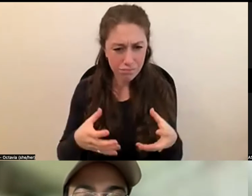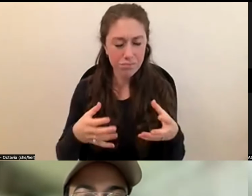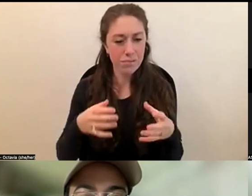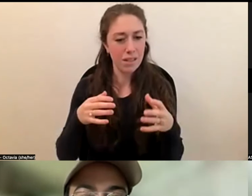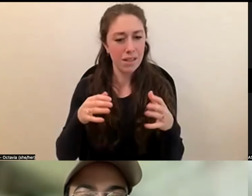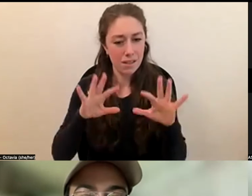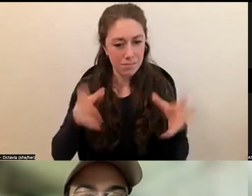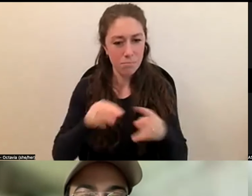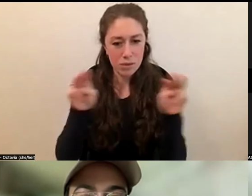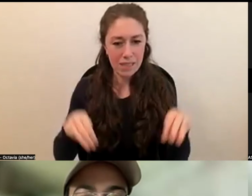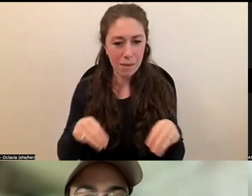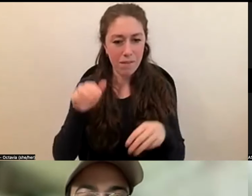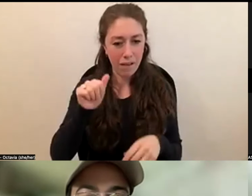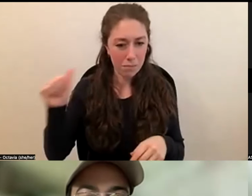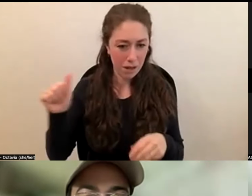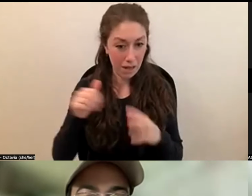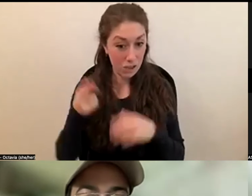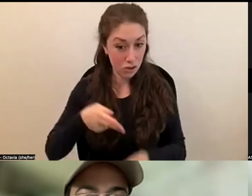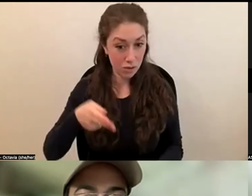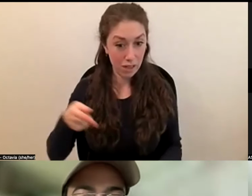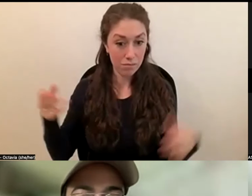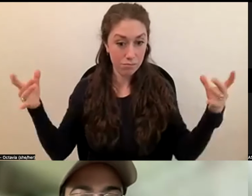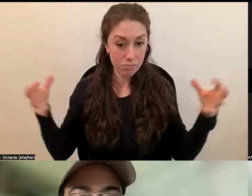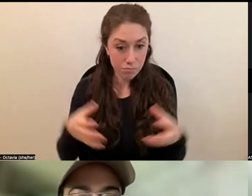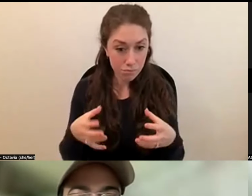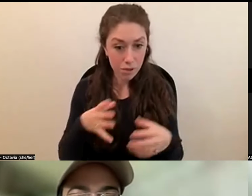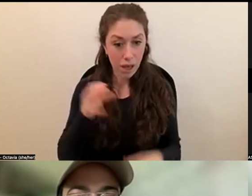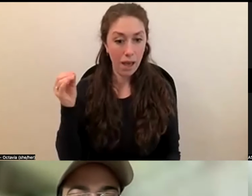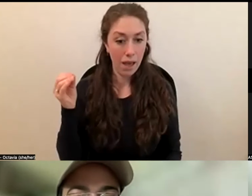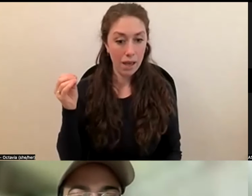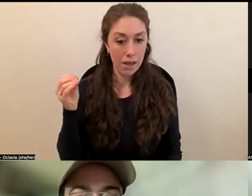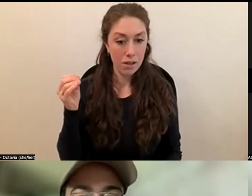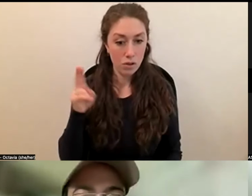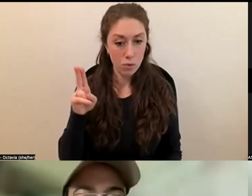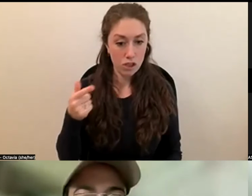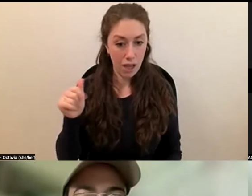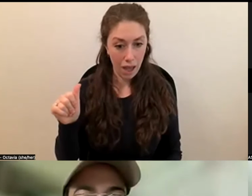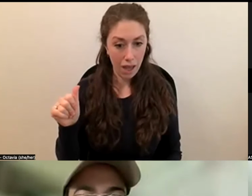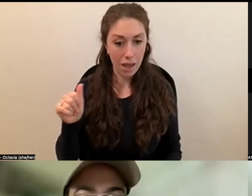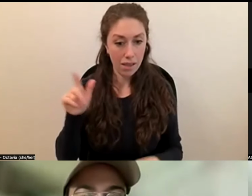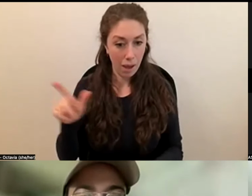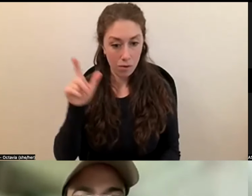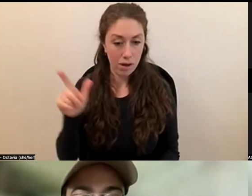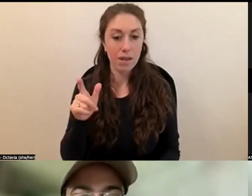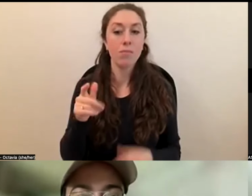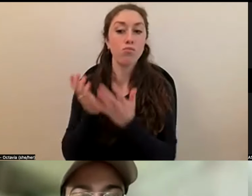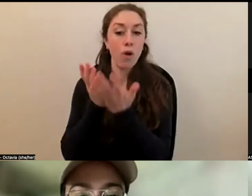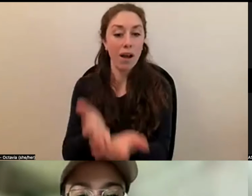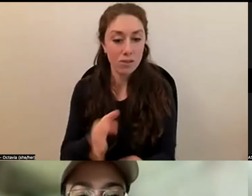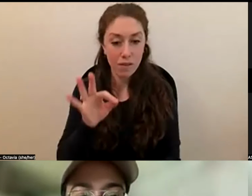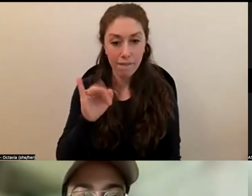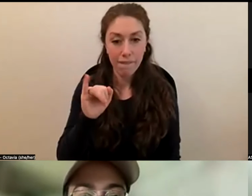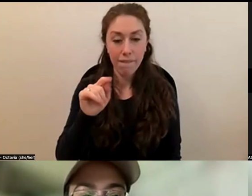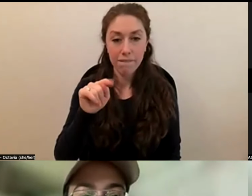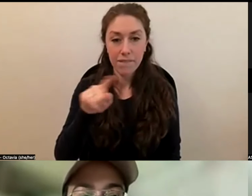History, from CAW, and from the UGA Library to Fitzgerald. They provided this free